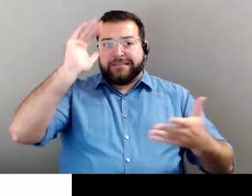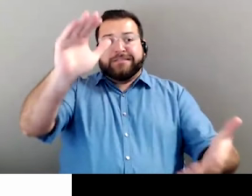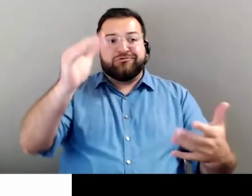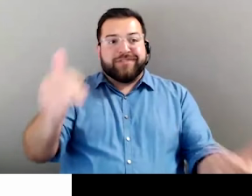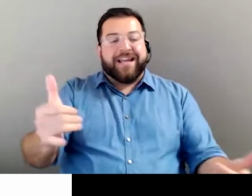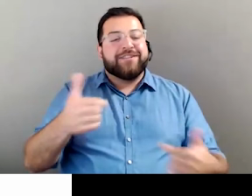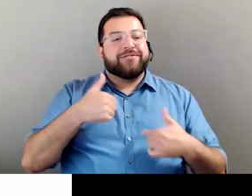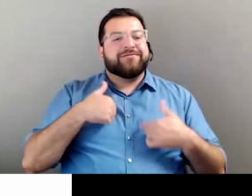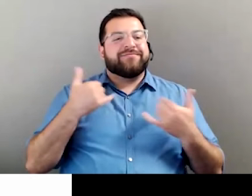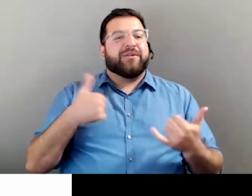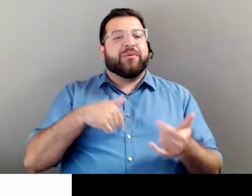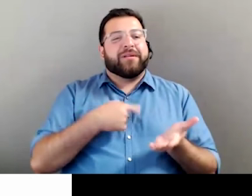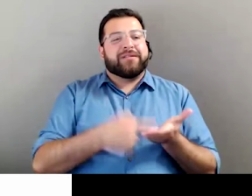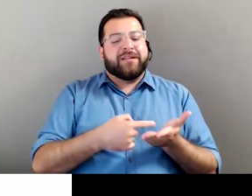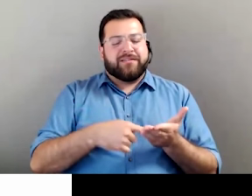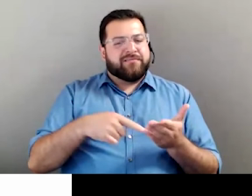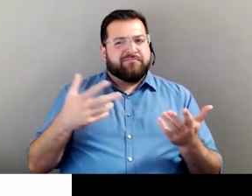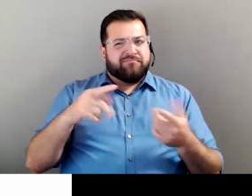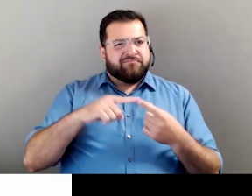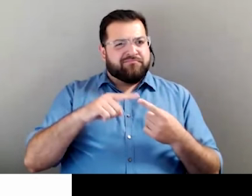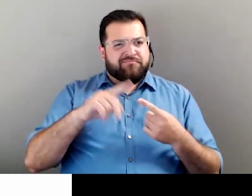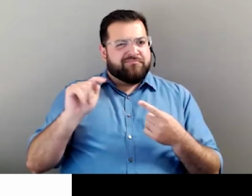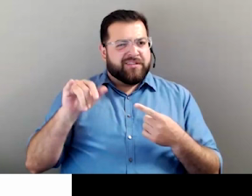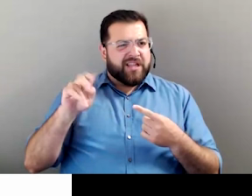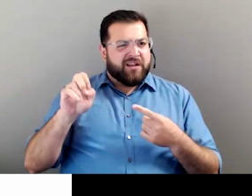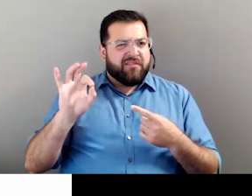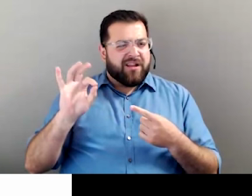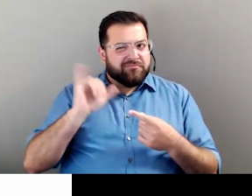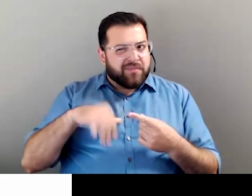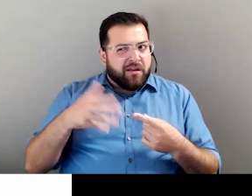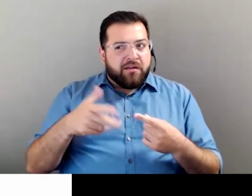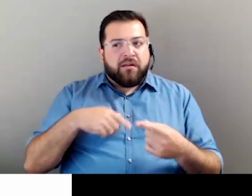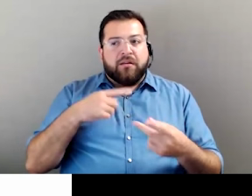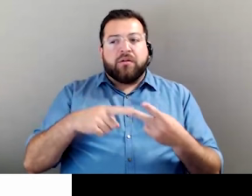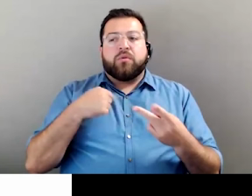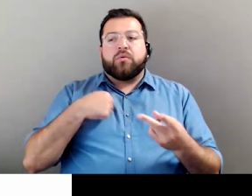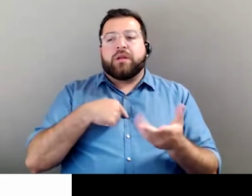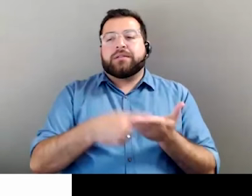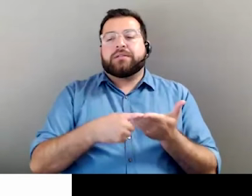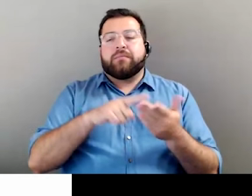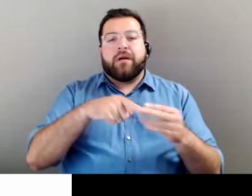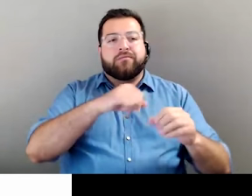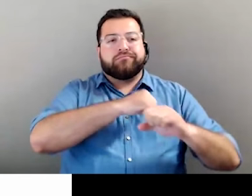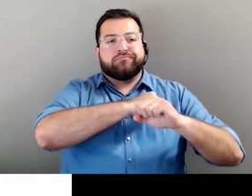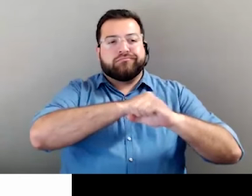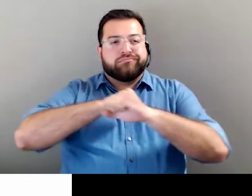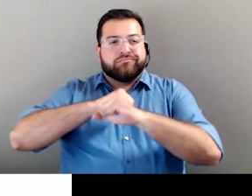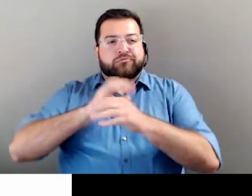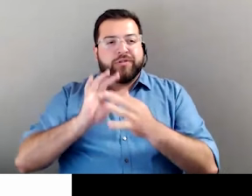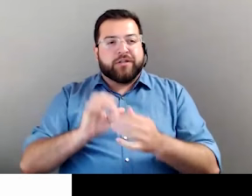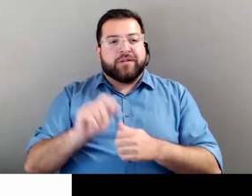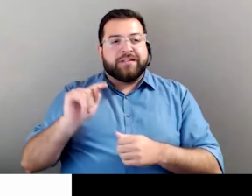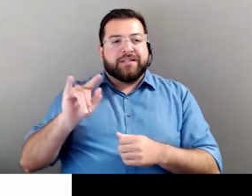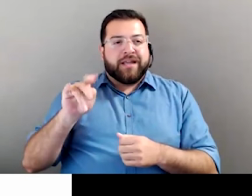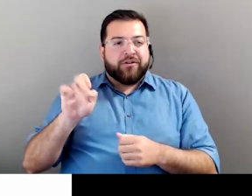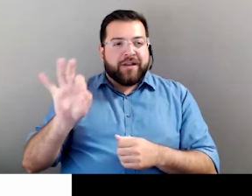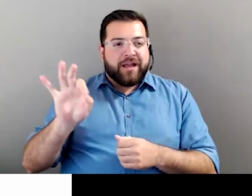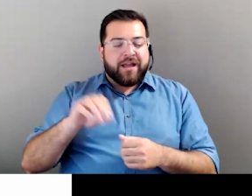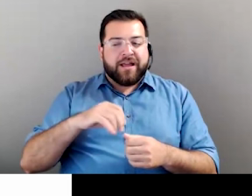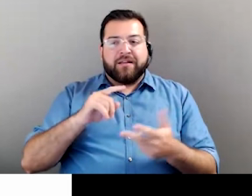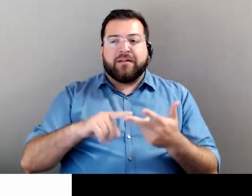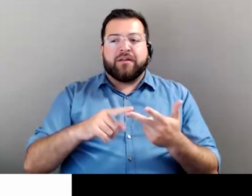is. We're gonna talk about subsequent related protections related to Title IX. We're gonna talk about what it includes. We're gonna talk